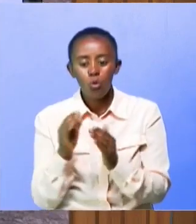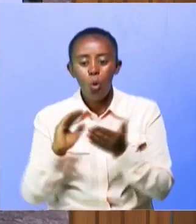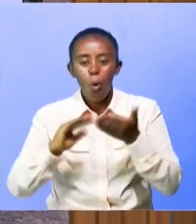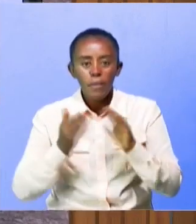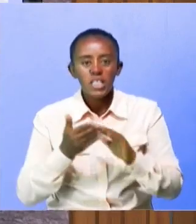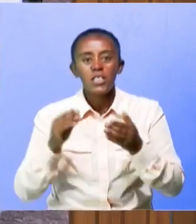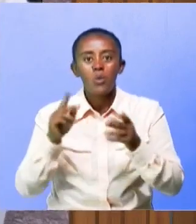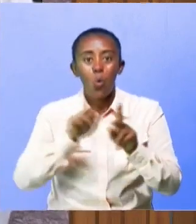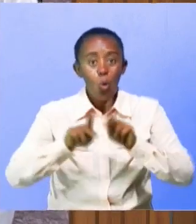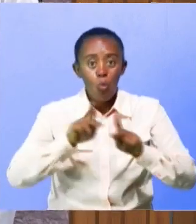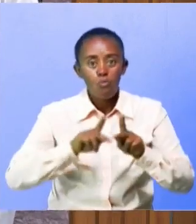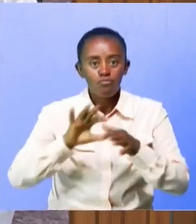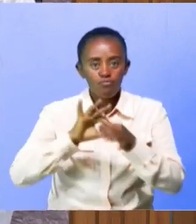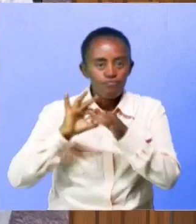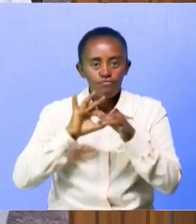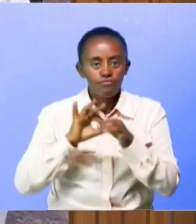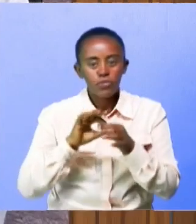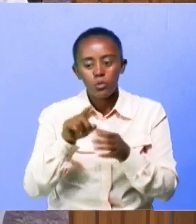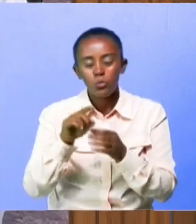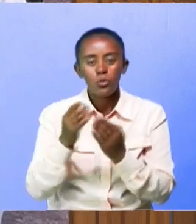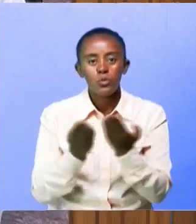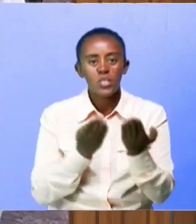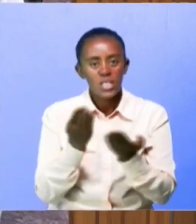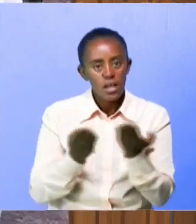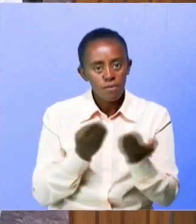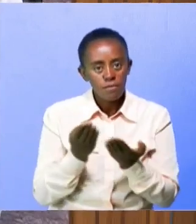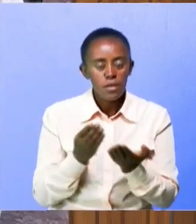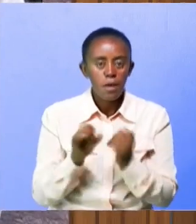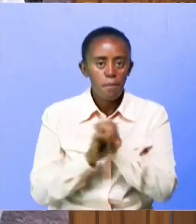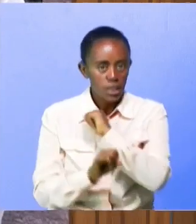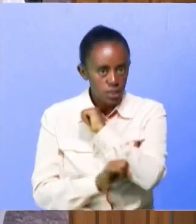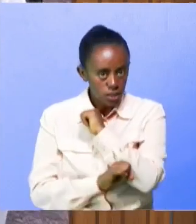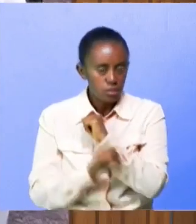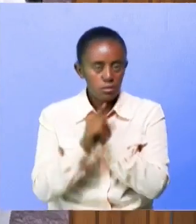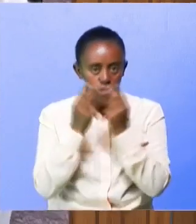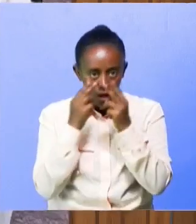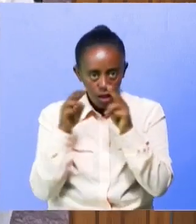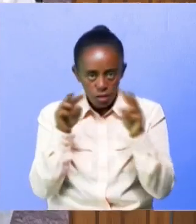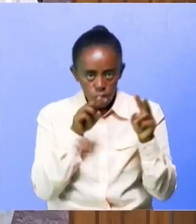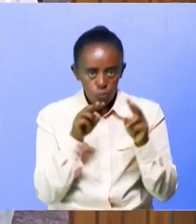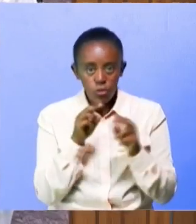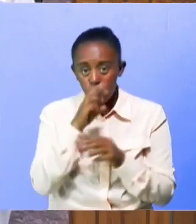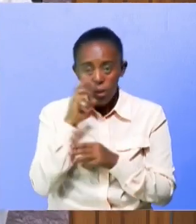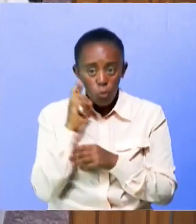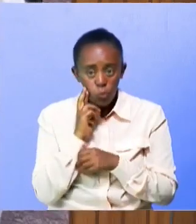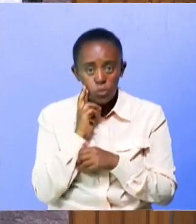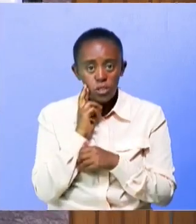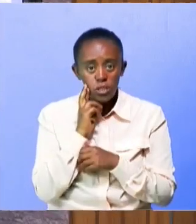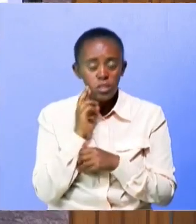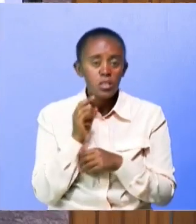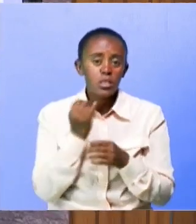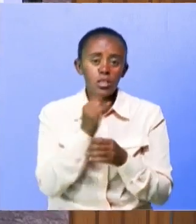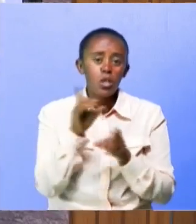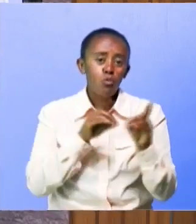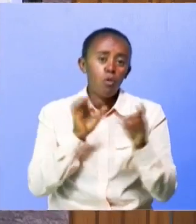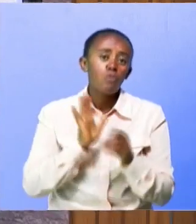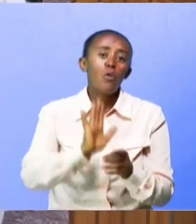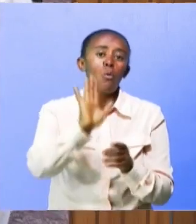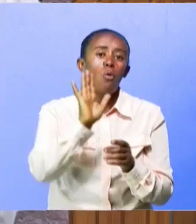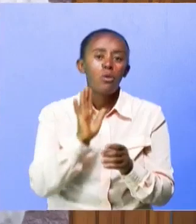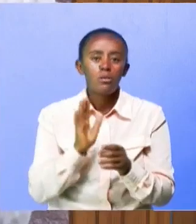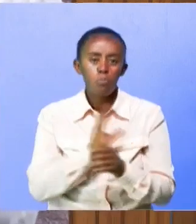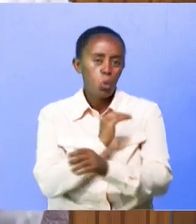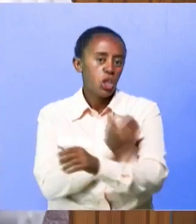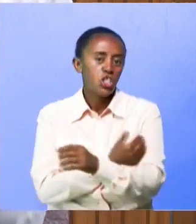community in order to serve, based on their attitudes. That's why, because they do have their own what?